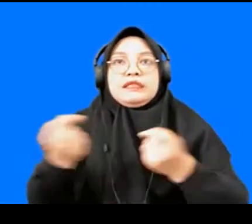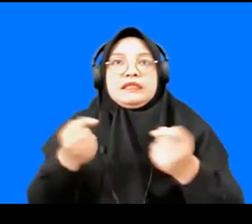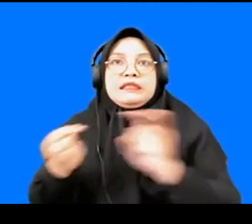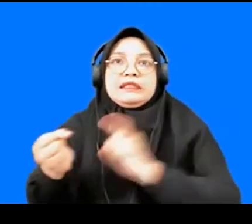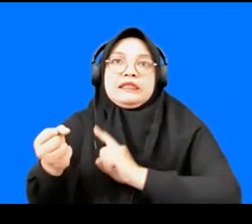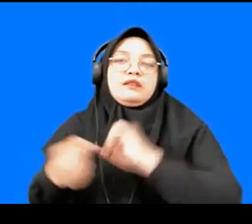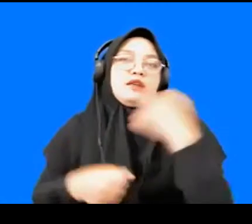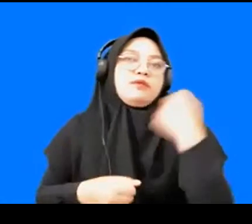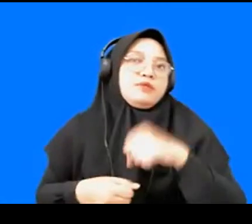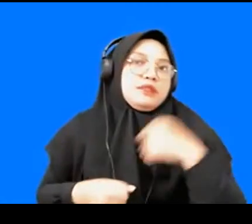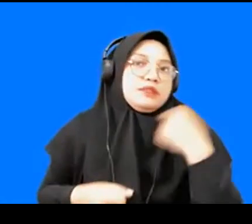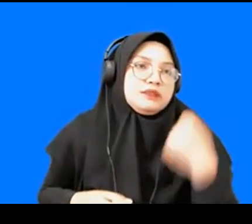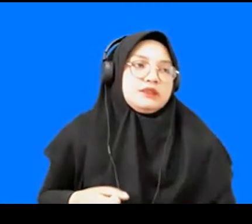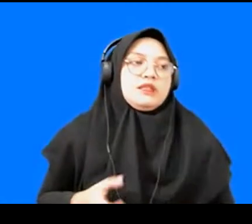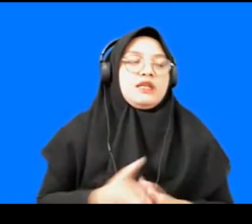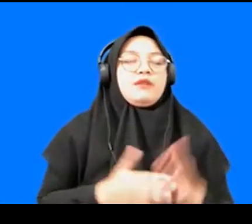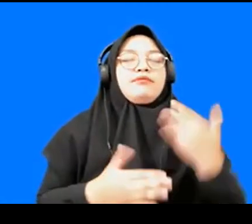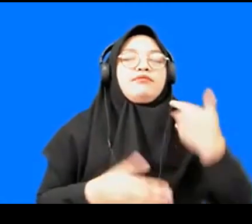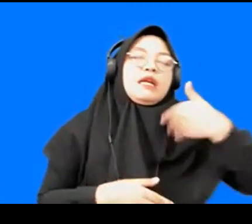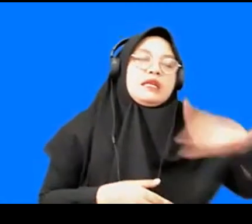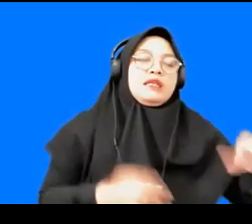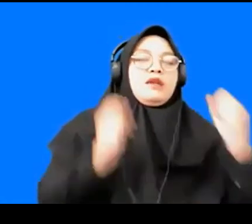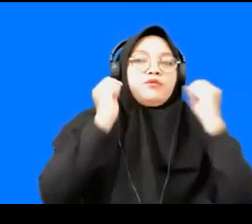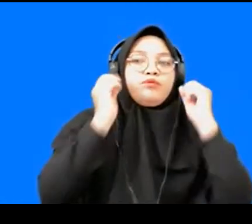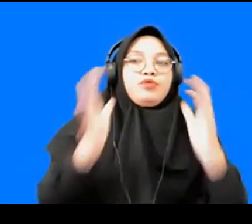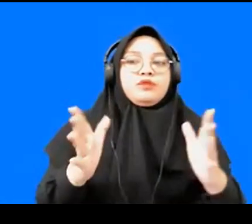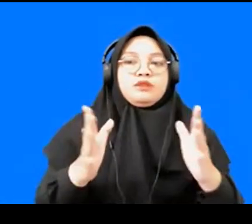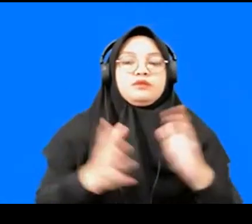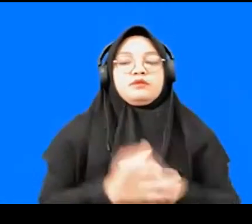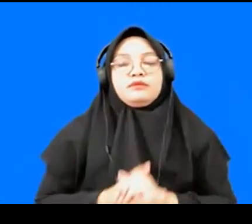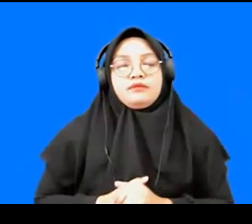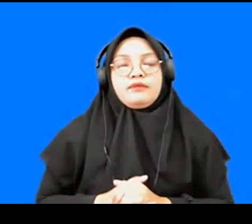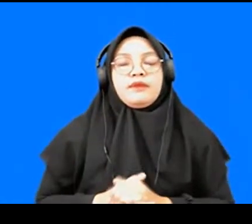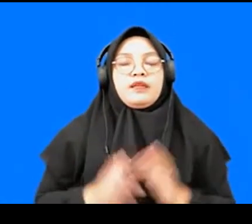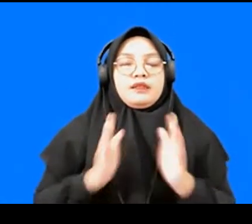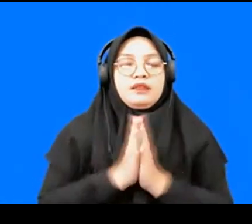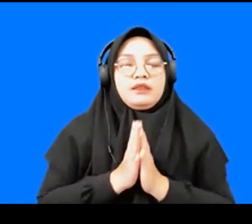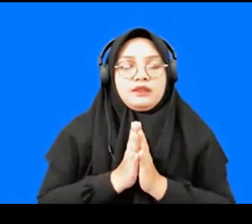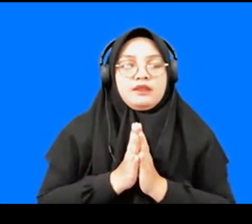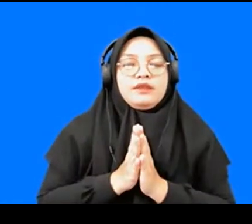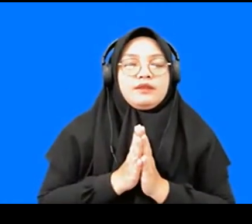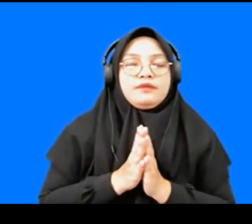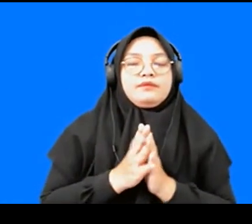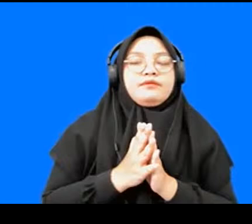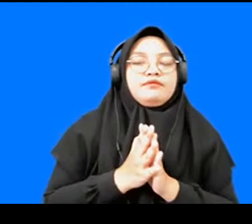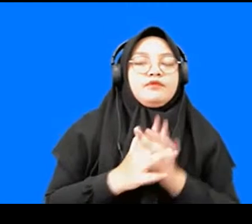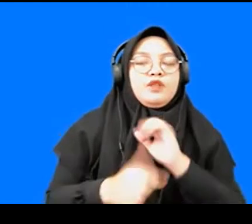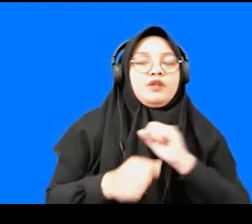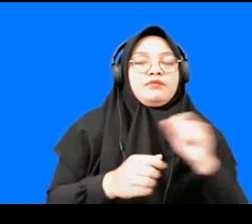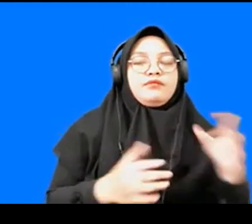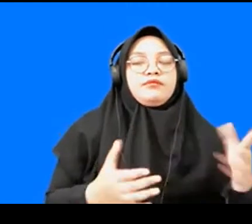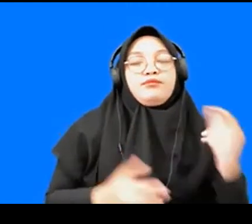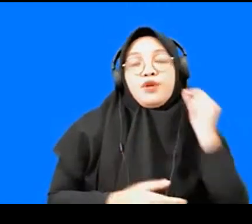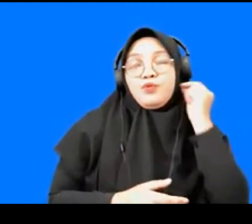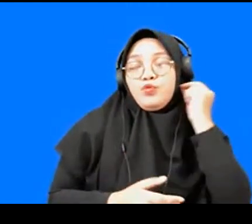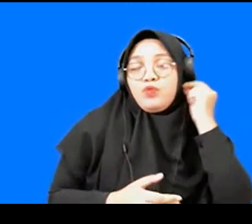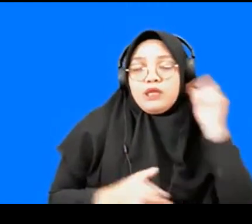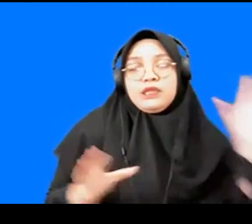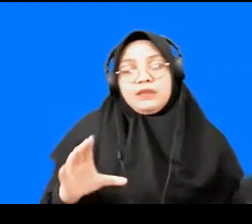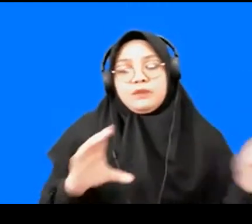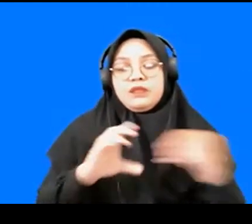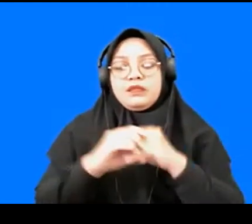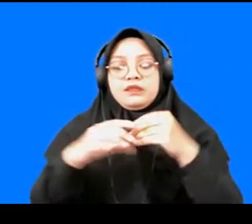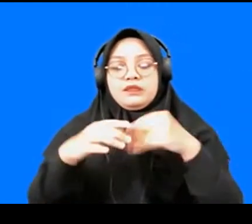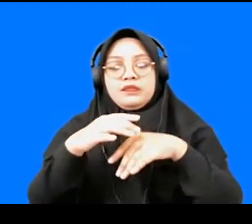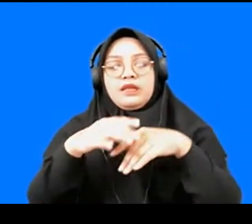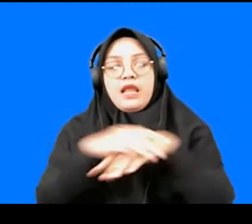women in the center of your planning and your allocations of social sector spending, then you will not spend